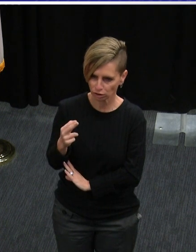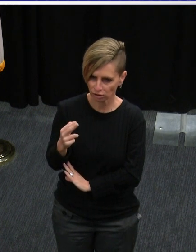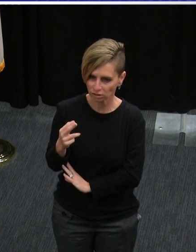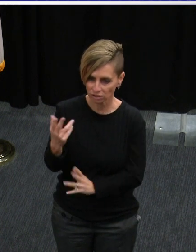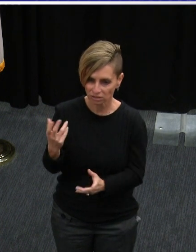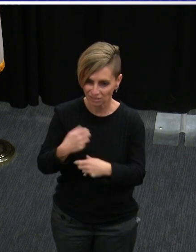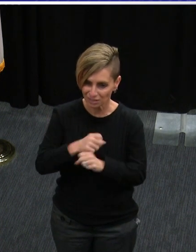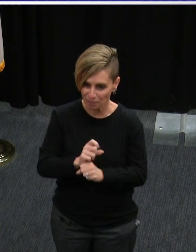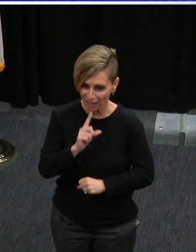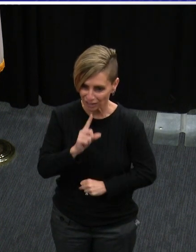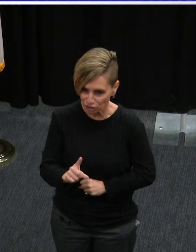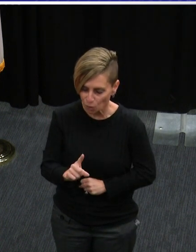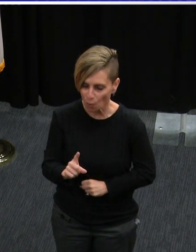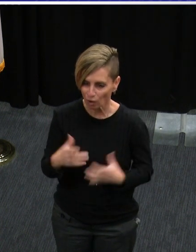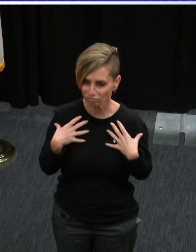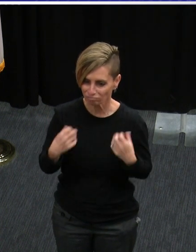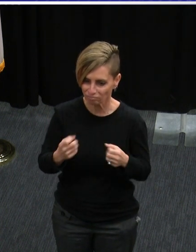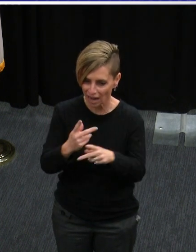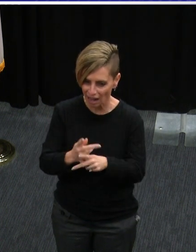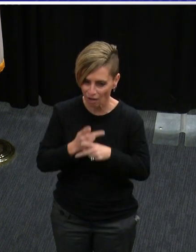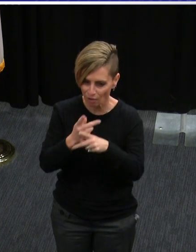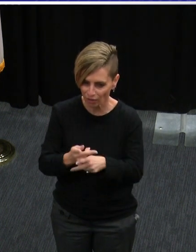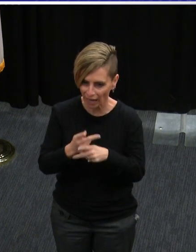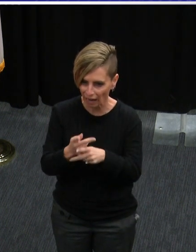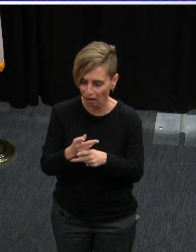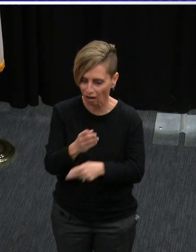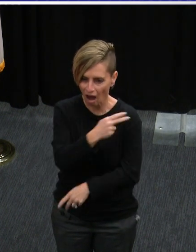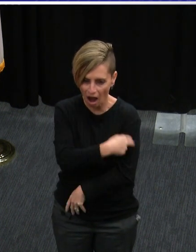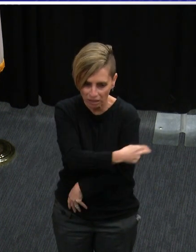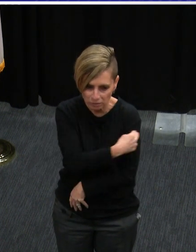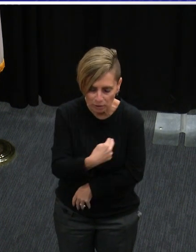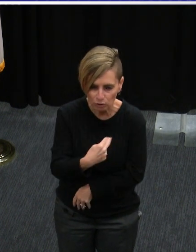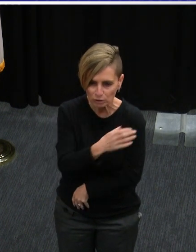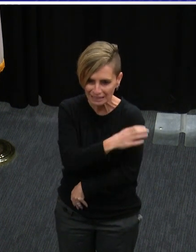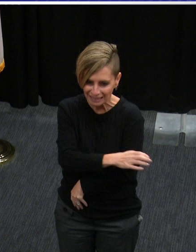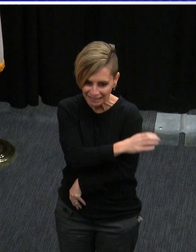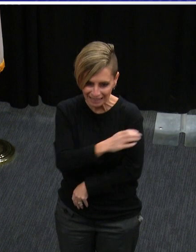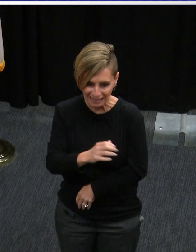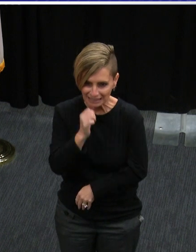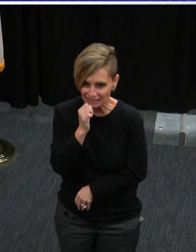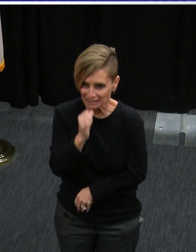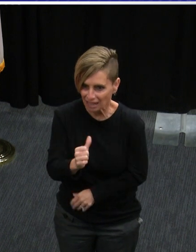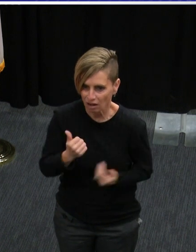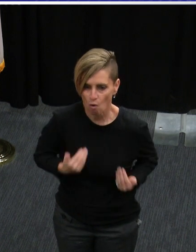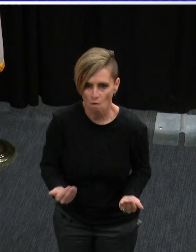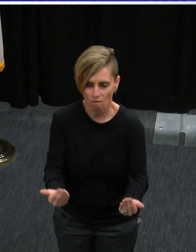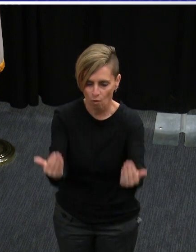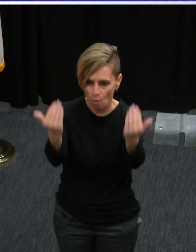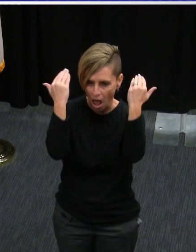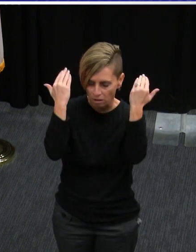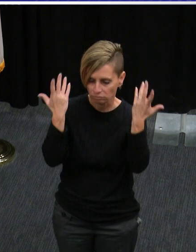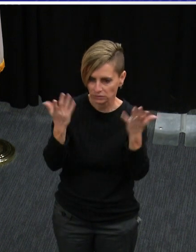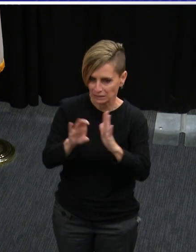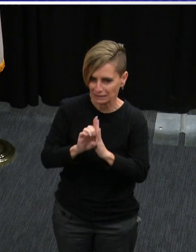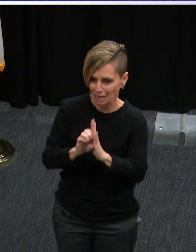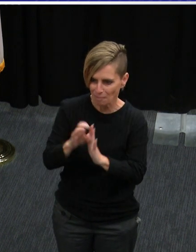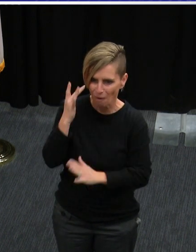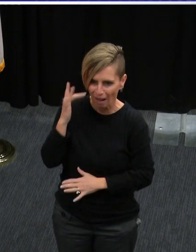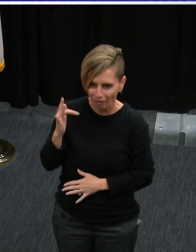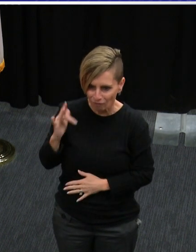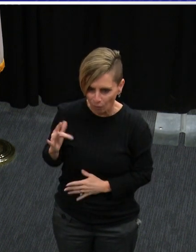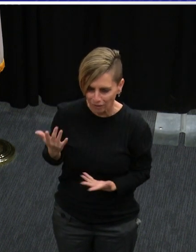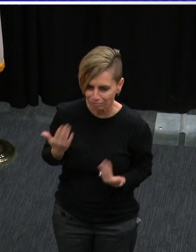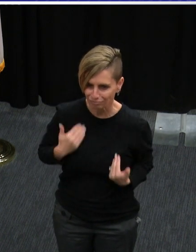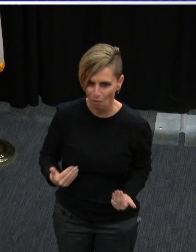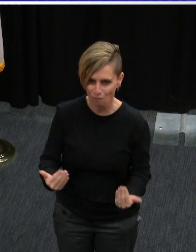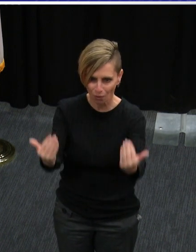healthcare facilities didn't get overwhelmed. We only have to look at what's going on in Southern California right now to imagine what that might look like. And people say, well, you know, I don't